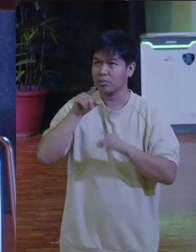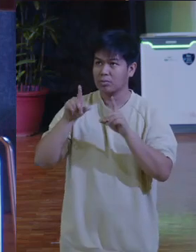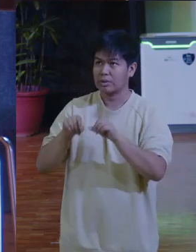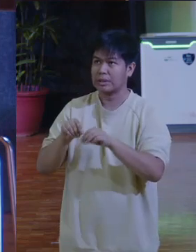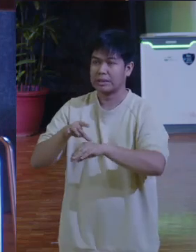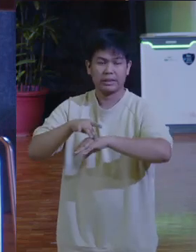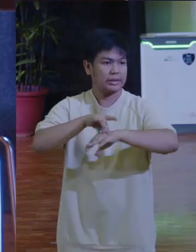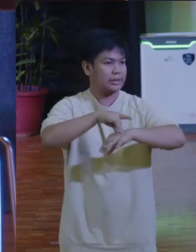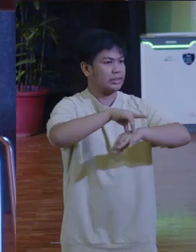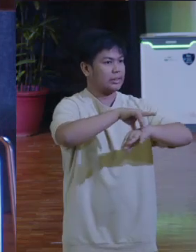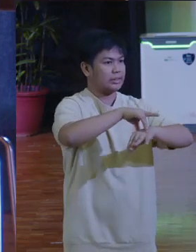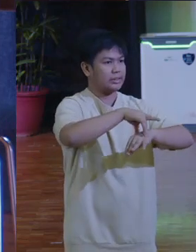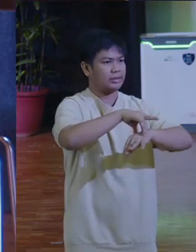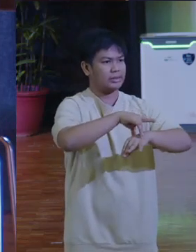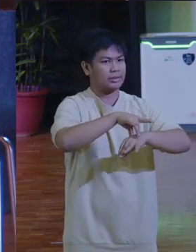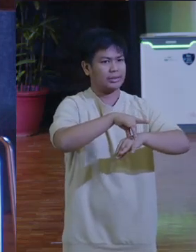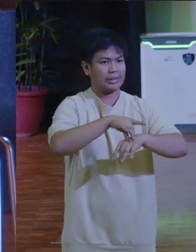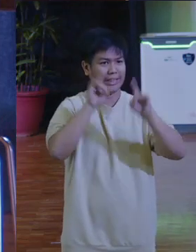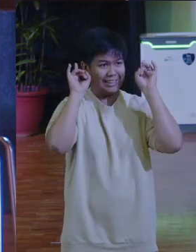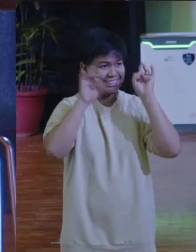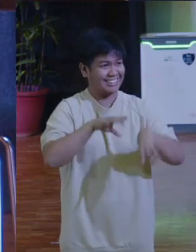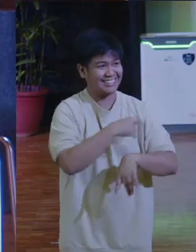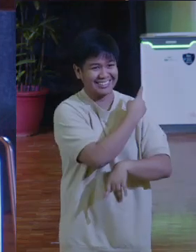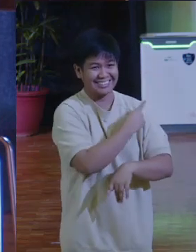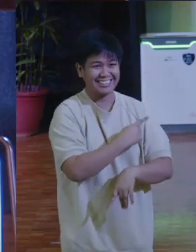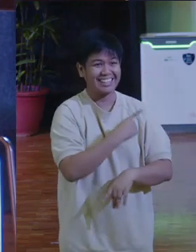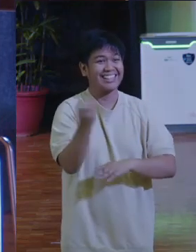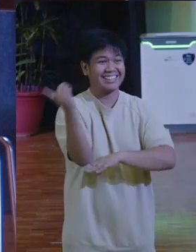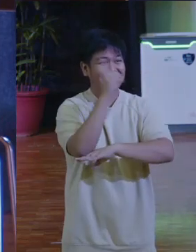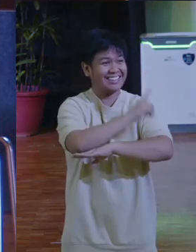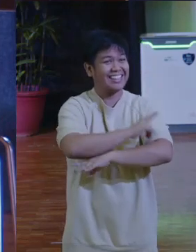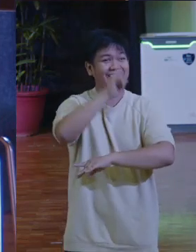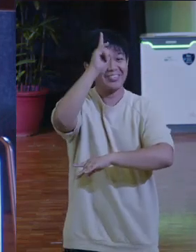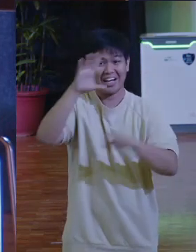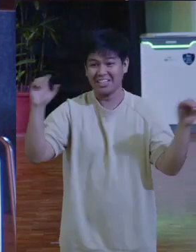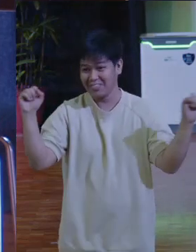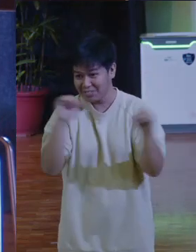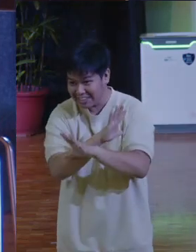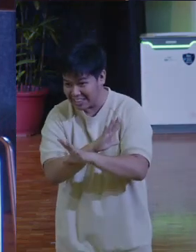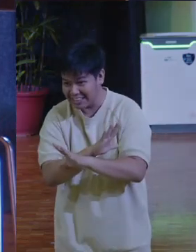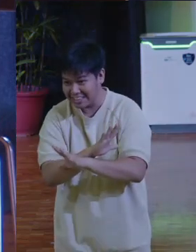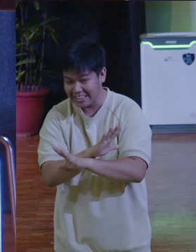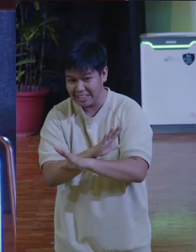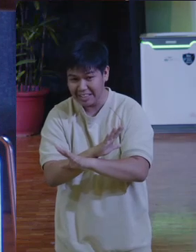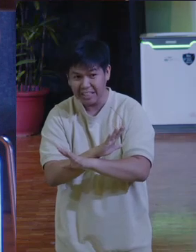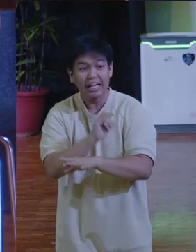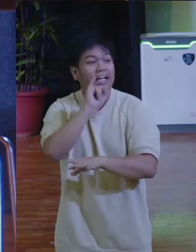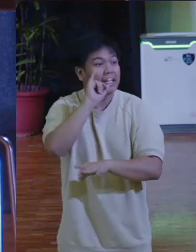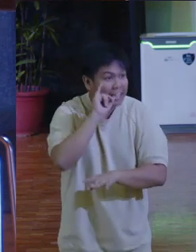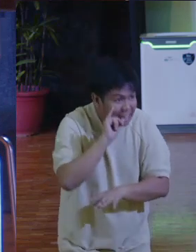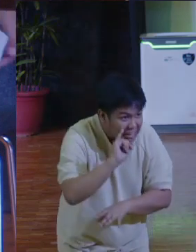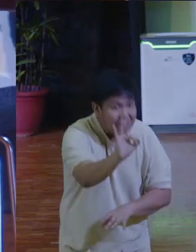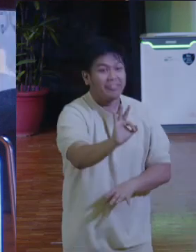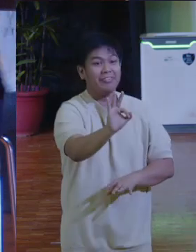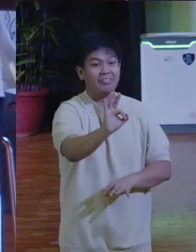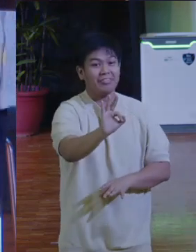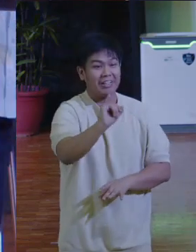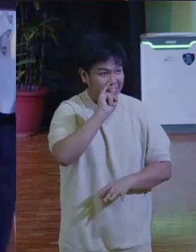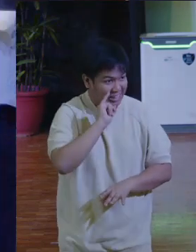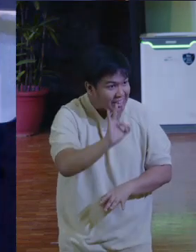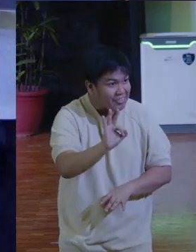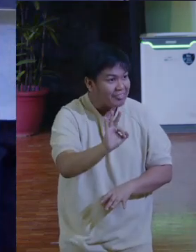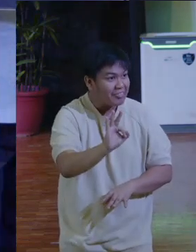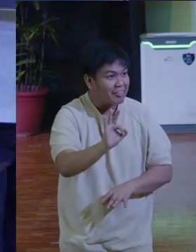flesh." Yan ang day of God's vengeance. Kung hindi niyo tatanggapin si Jesus